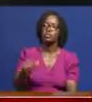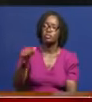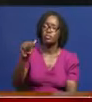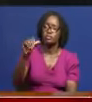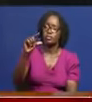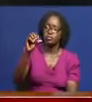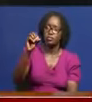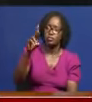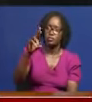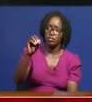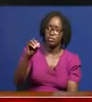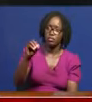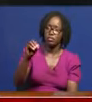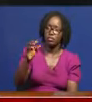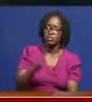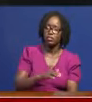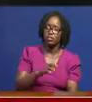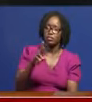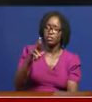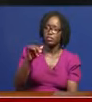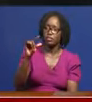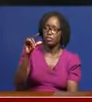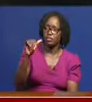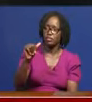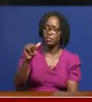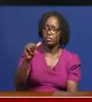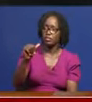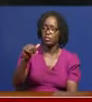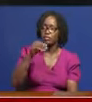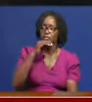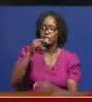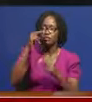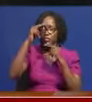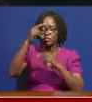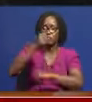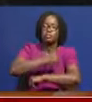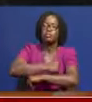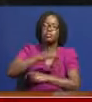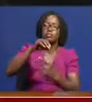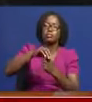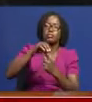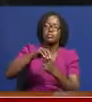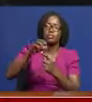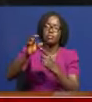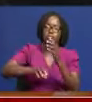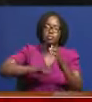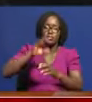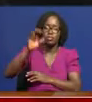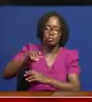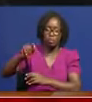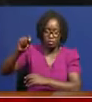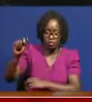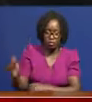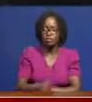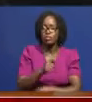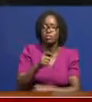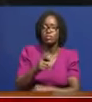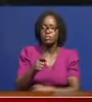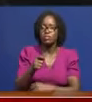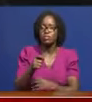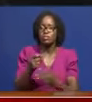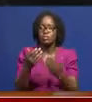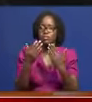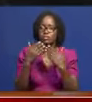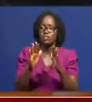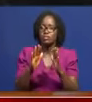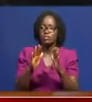Agoro Sare High School and Ringa Boys High School were crowned champions in basketball and hockey, respectively, after a conclusion of